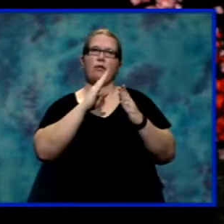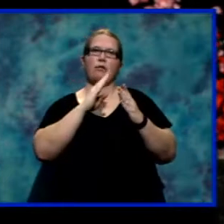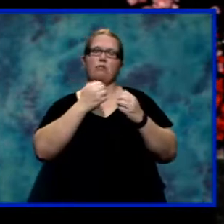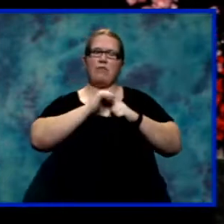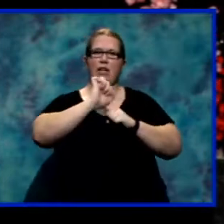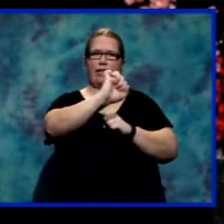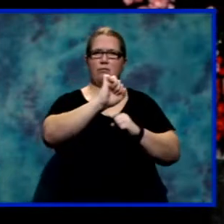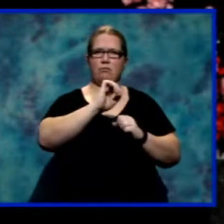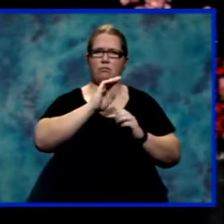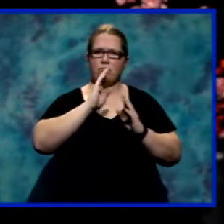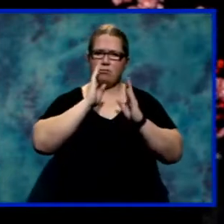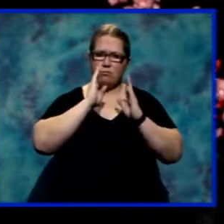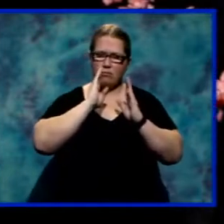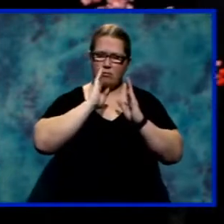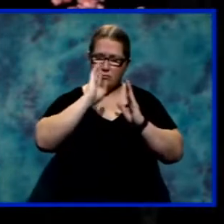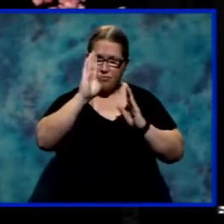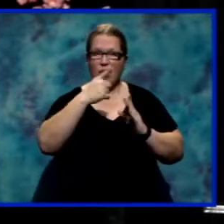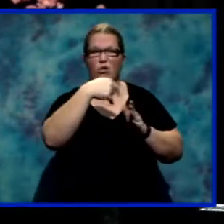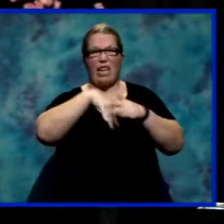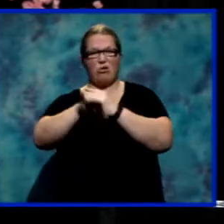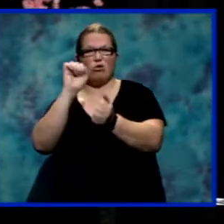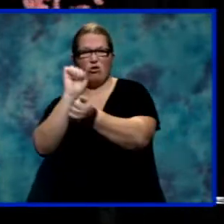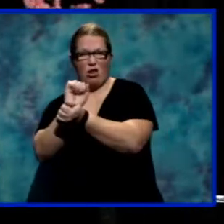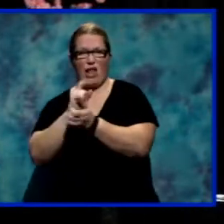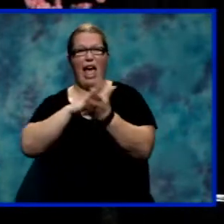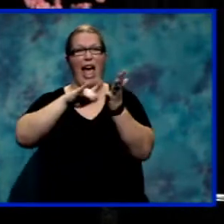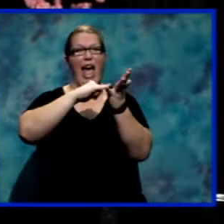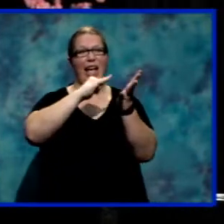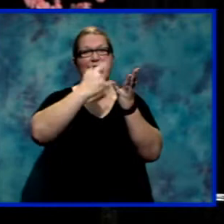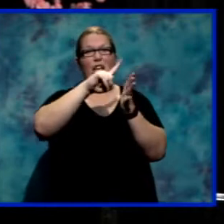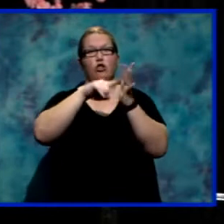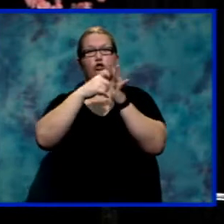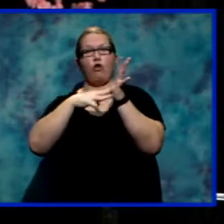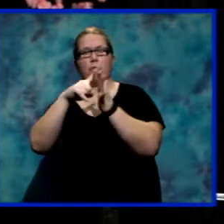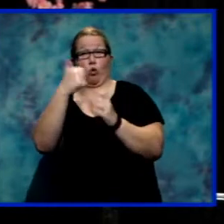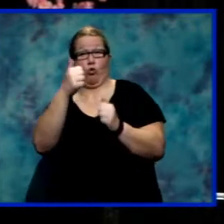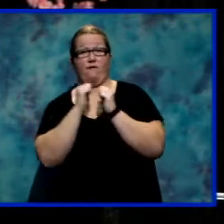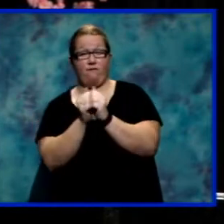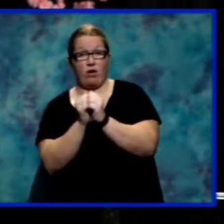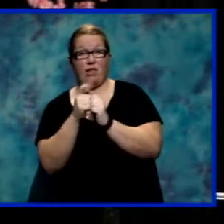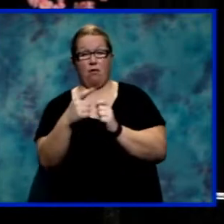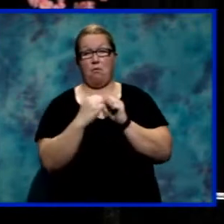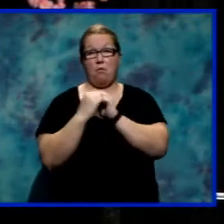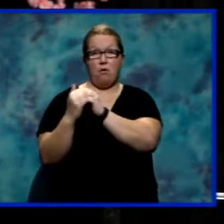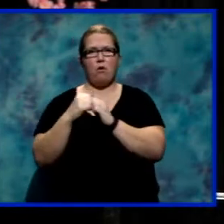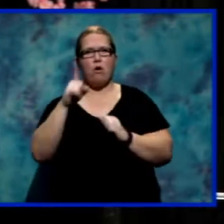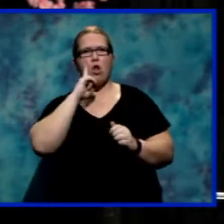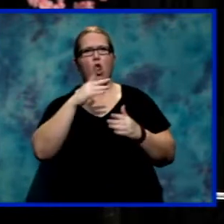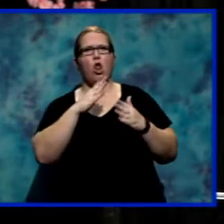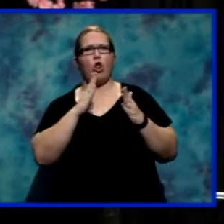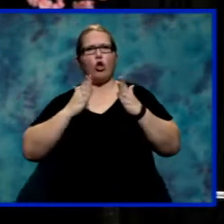and he was put in jail. Now, Huss and Jerome were very close friends. They were colleagues. You remember the Bible verse, the human